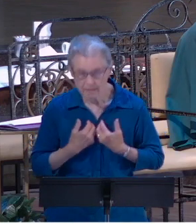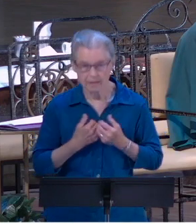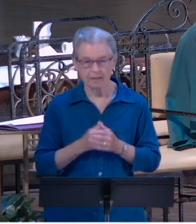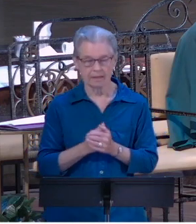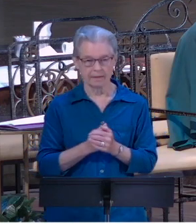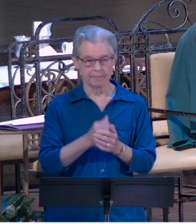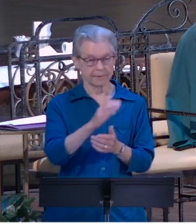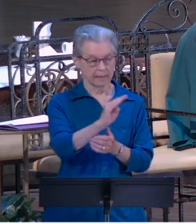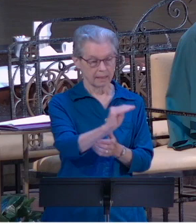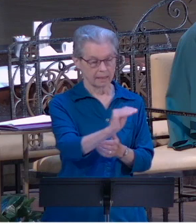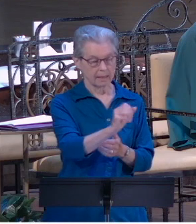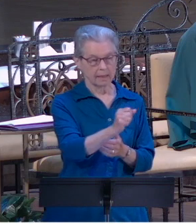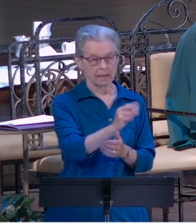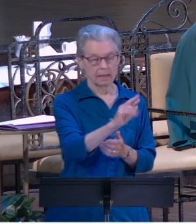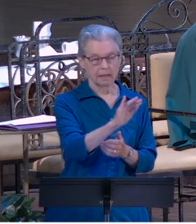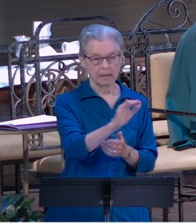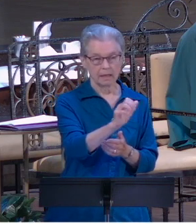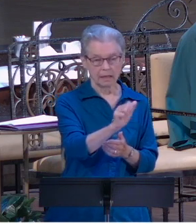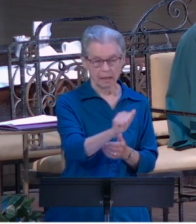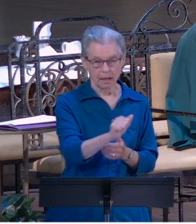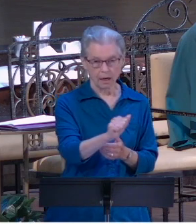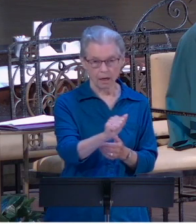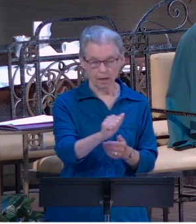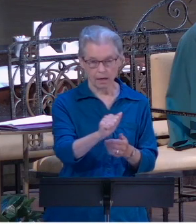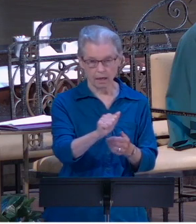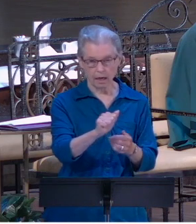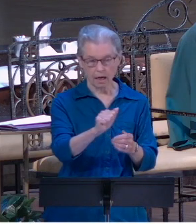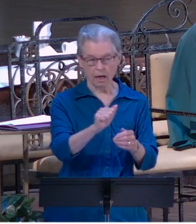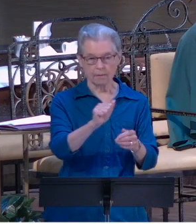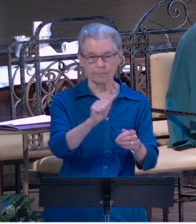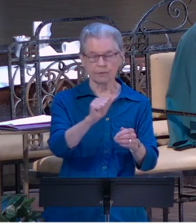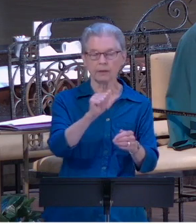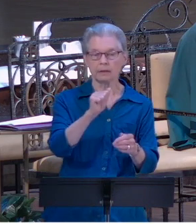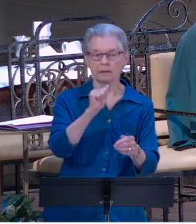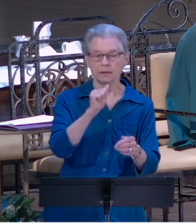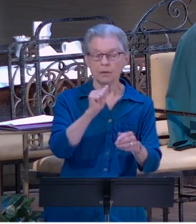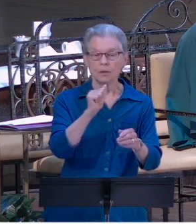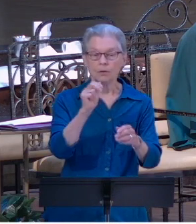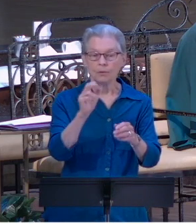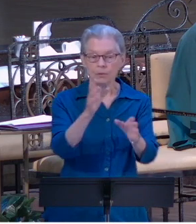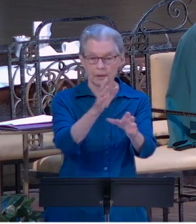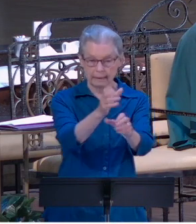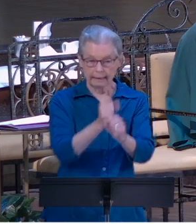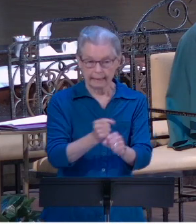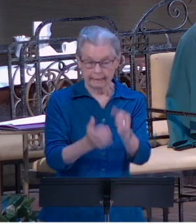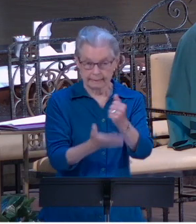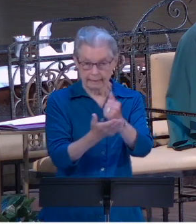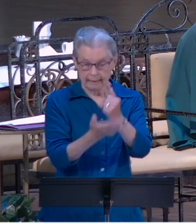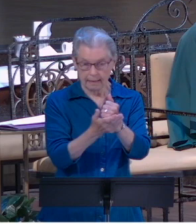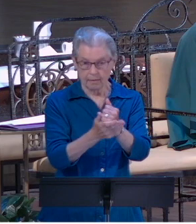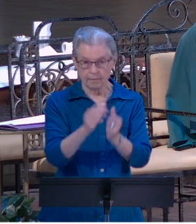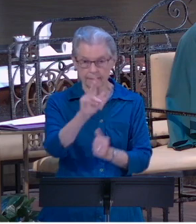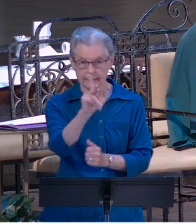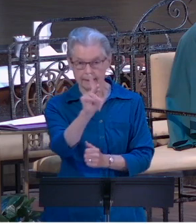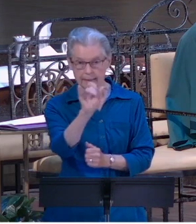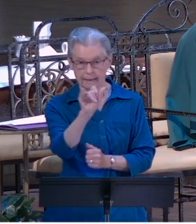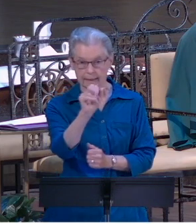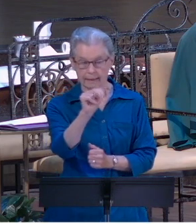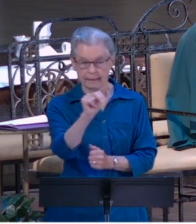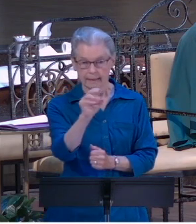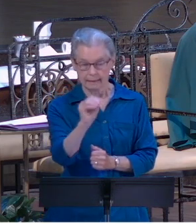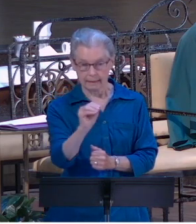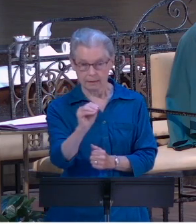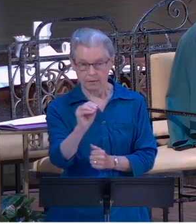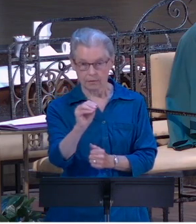Maria, a single migrant mother of two receiving aid at Key No Border Initiative, had just